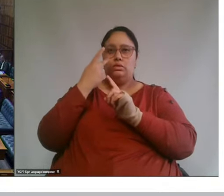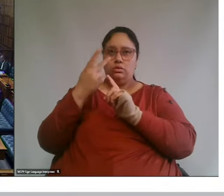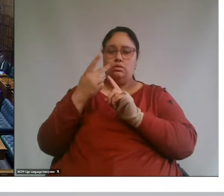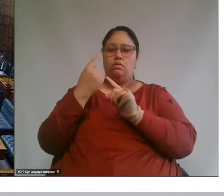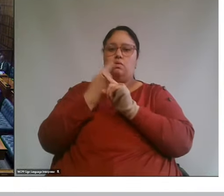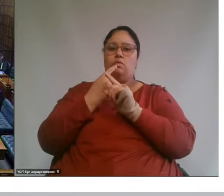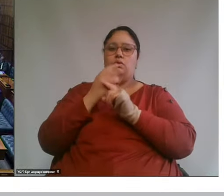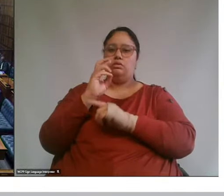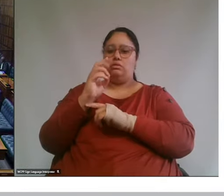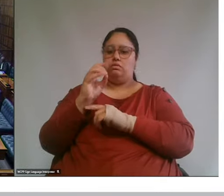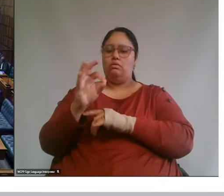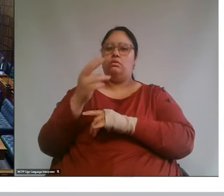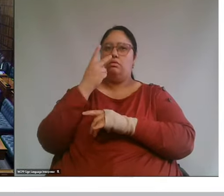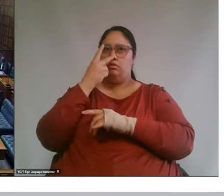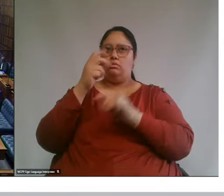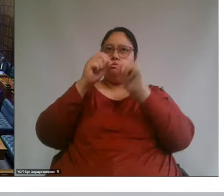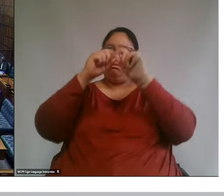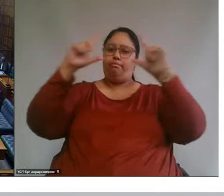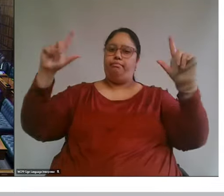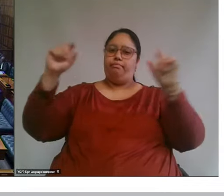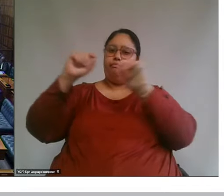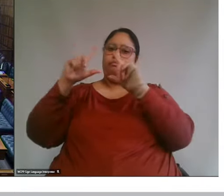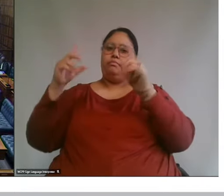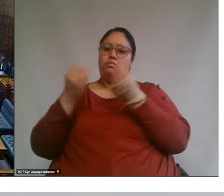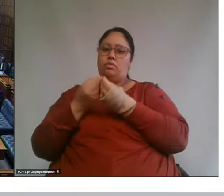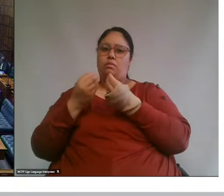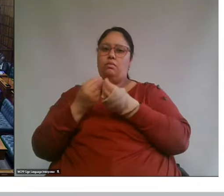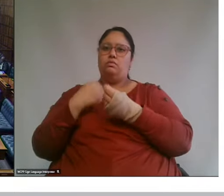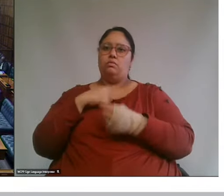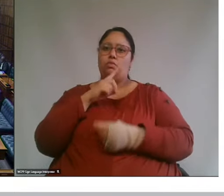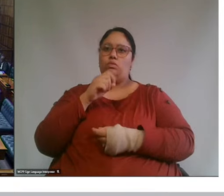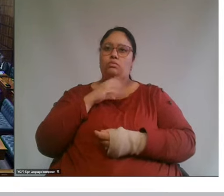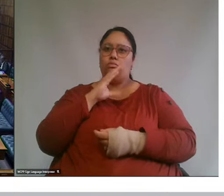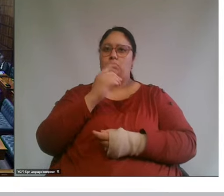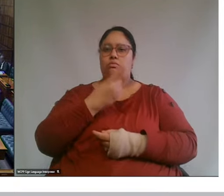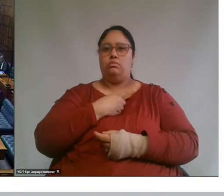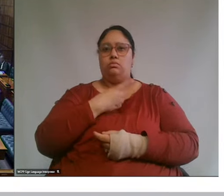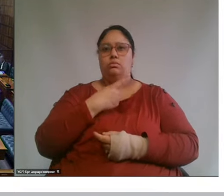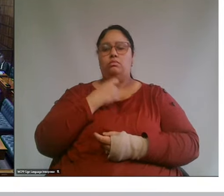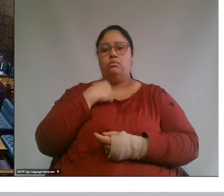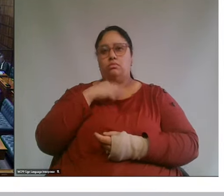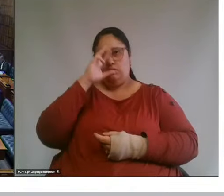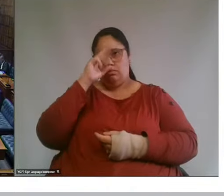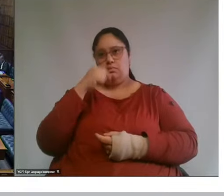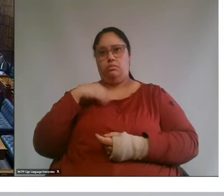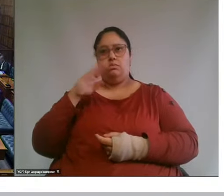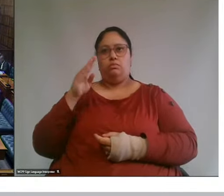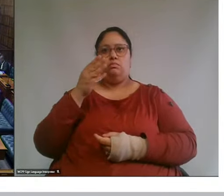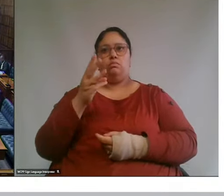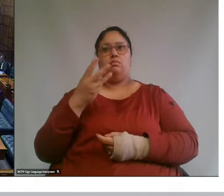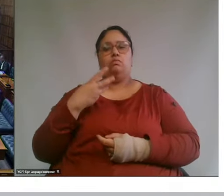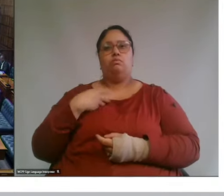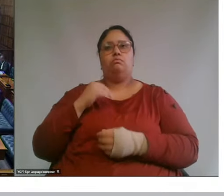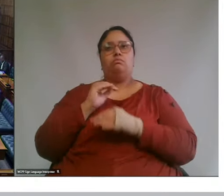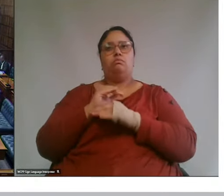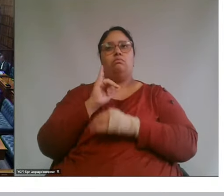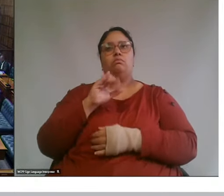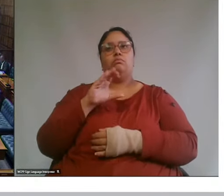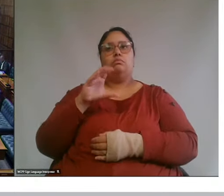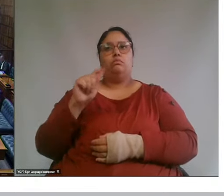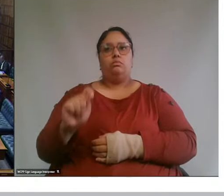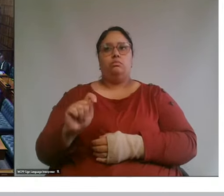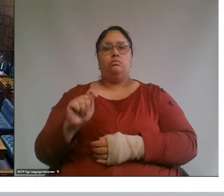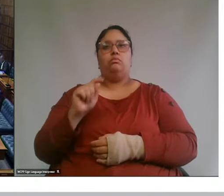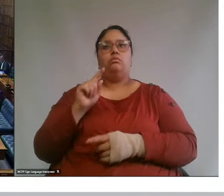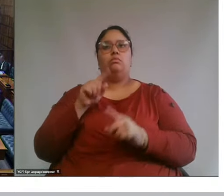almost every day something the question that I always ask myself and I remember I attended one which was more on the ICT they were